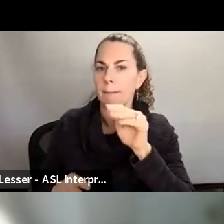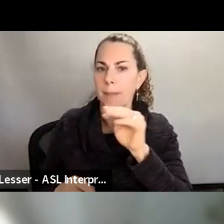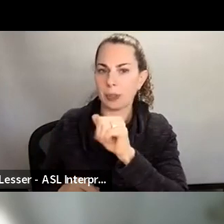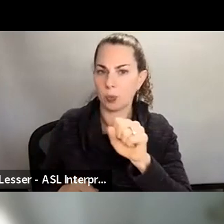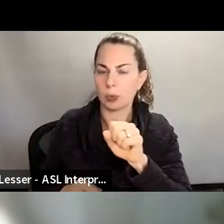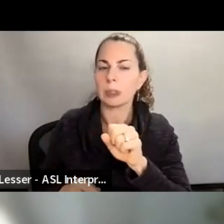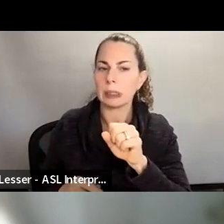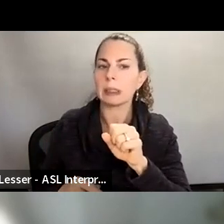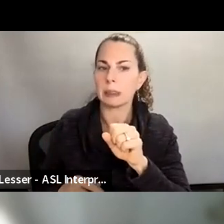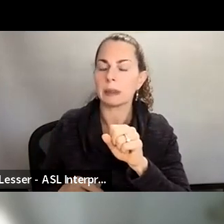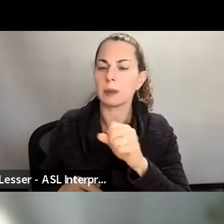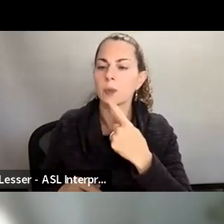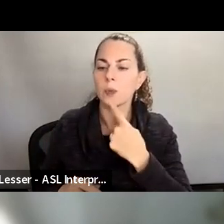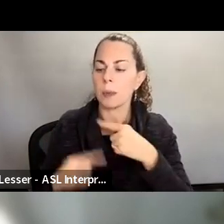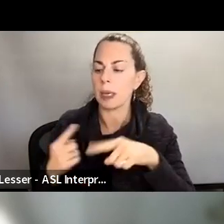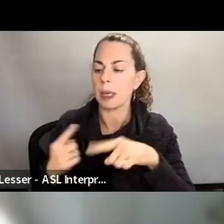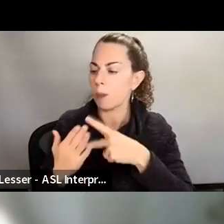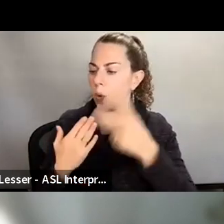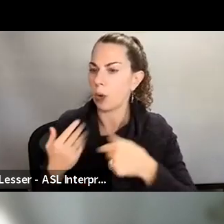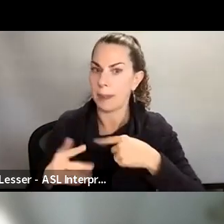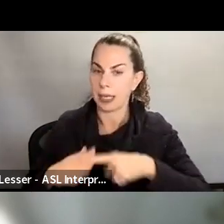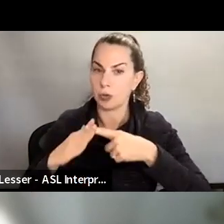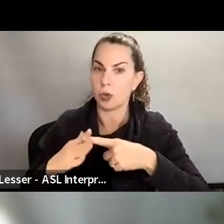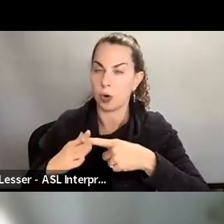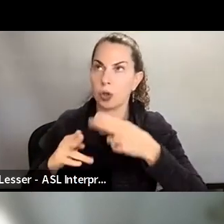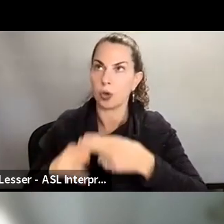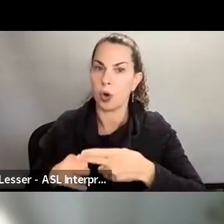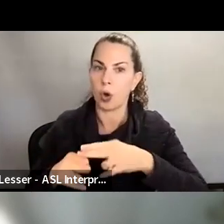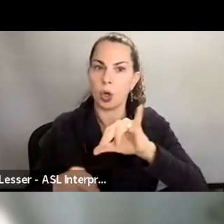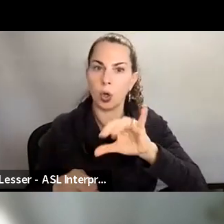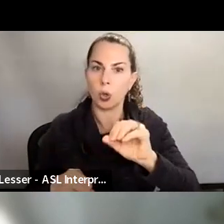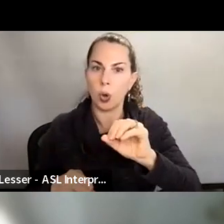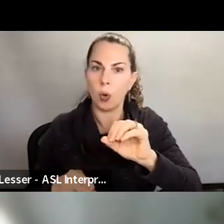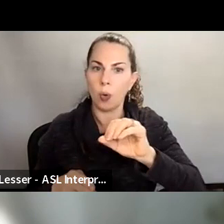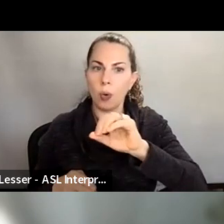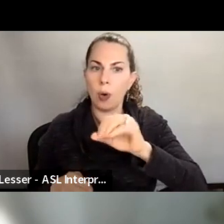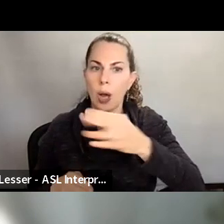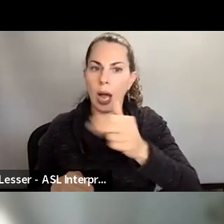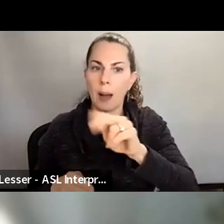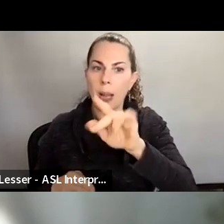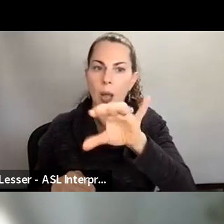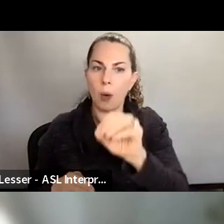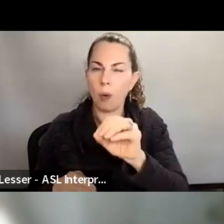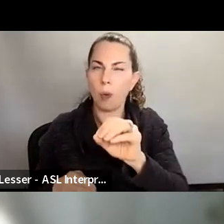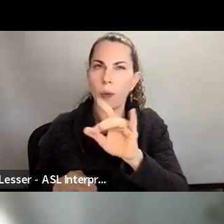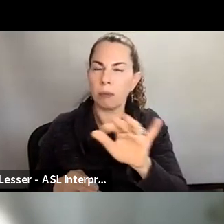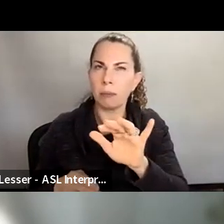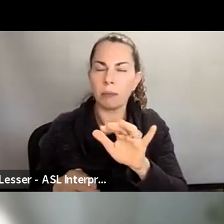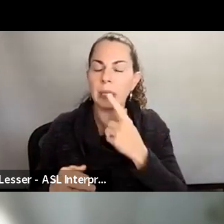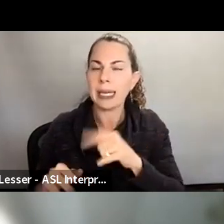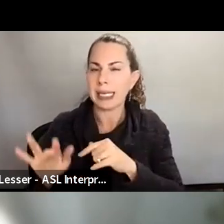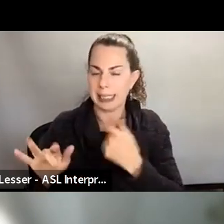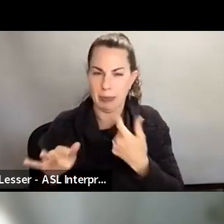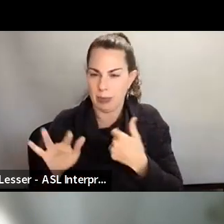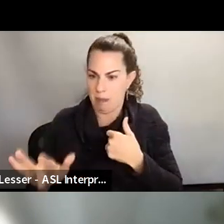to a program that I started that's called Yo Hablo, Eu Falo, Je Parle. And it was like a little button that said